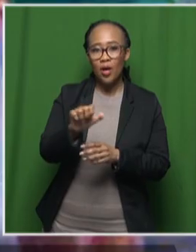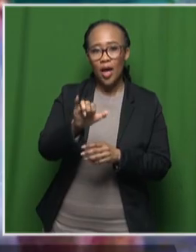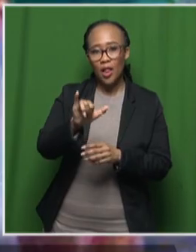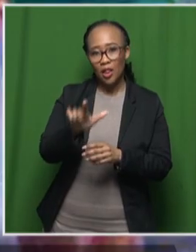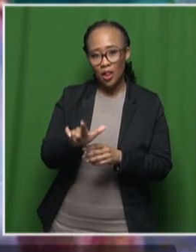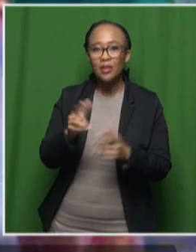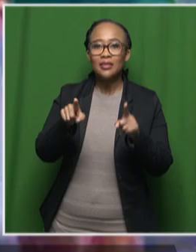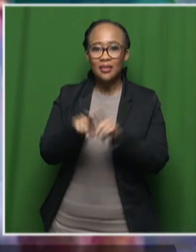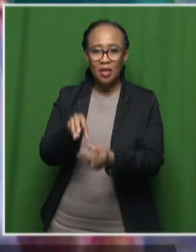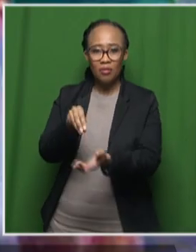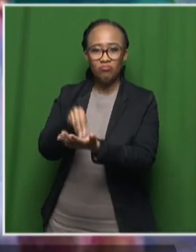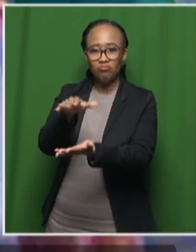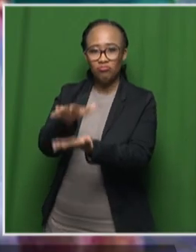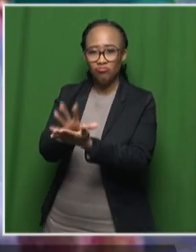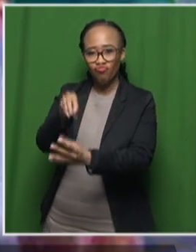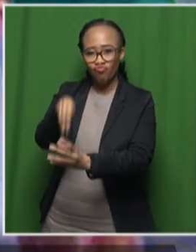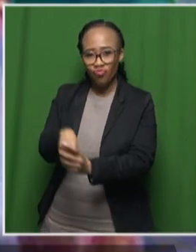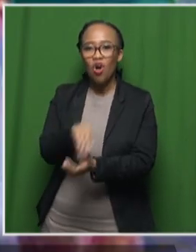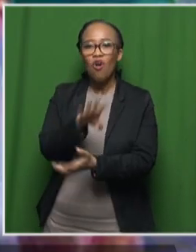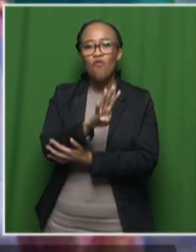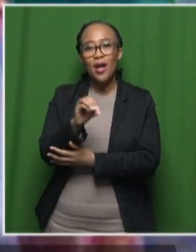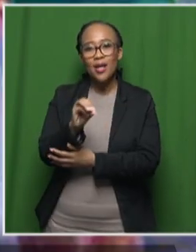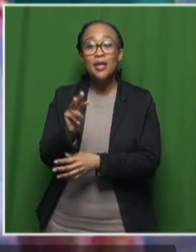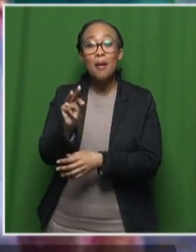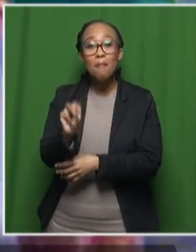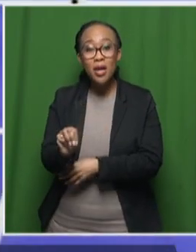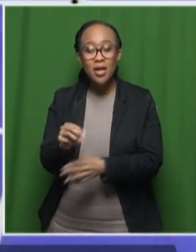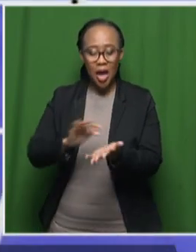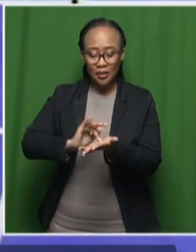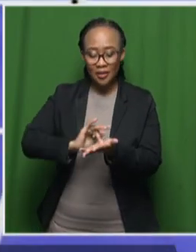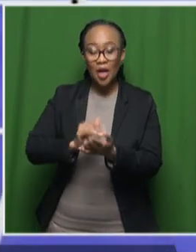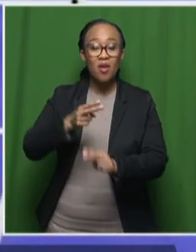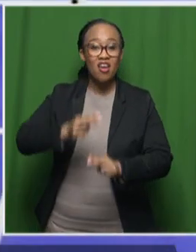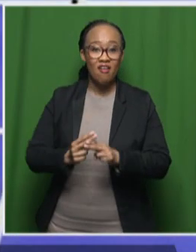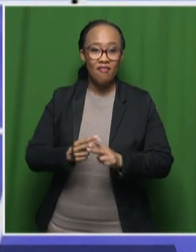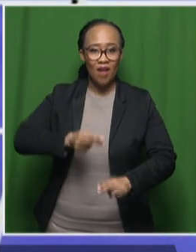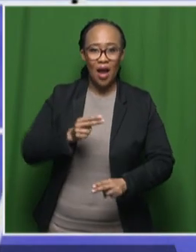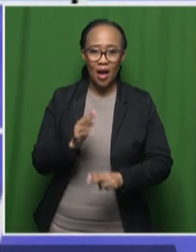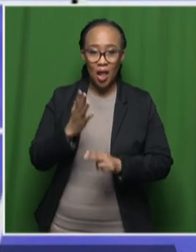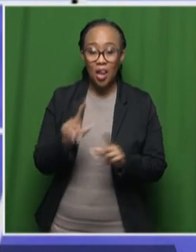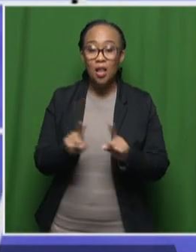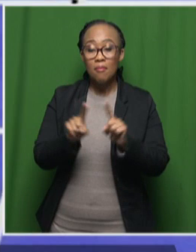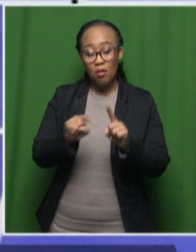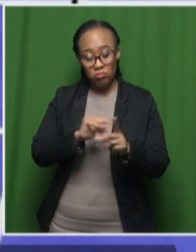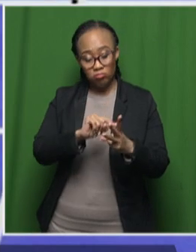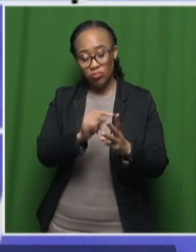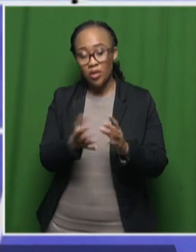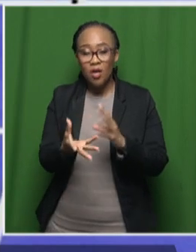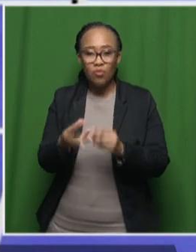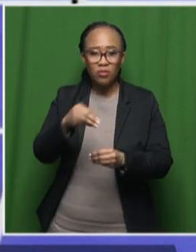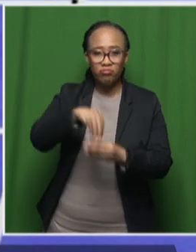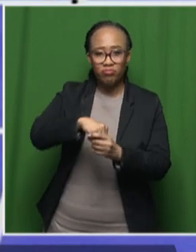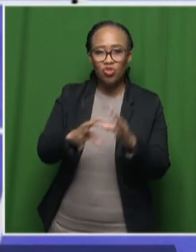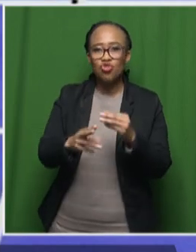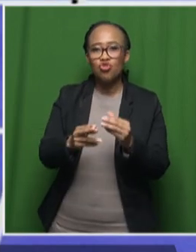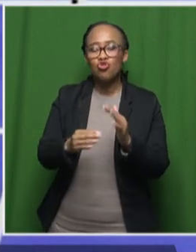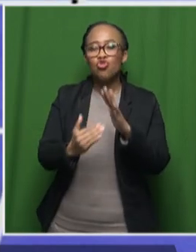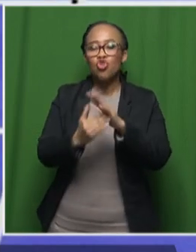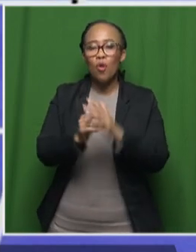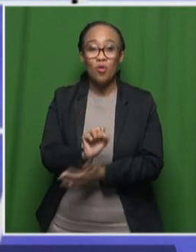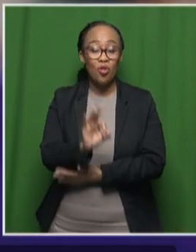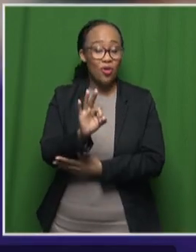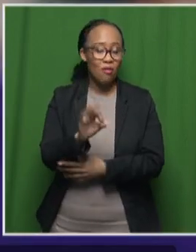their places in the 400-meter hurdle semi-finals by finalizing in the top three in their respective heats. So what a day